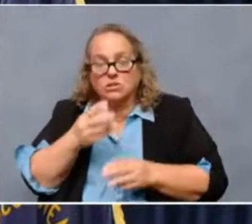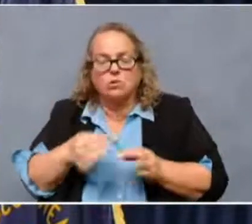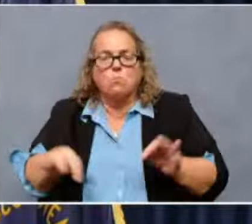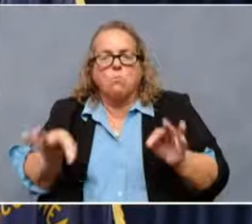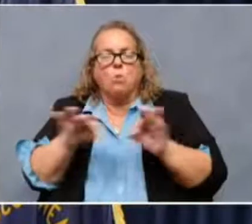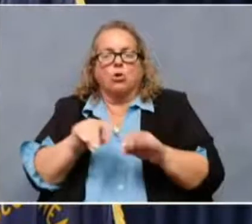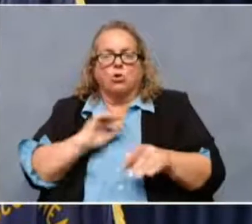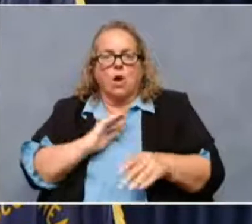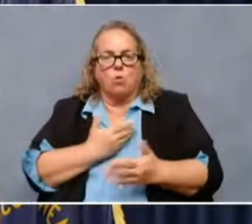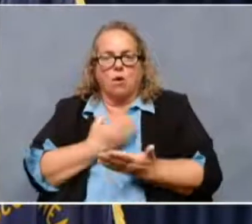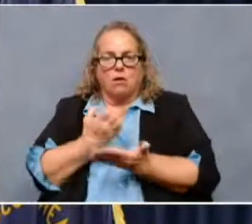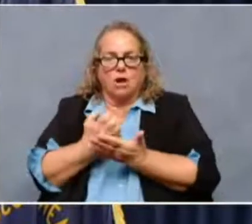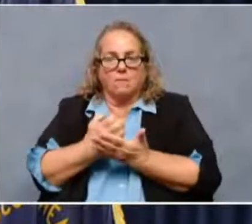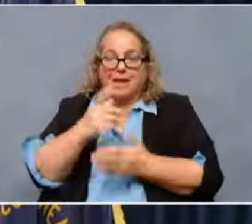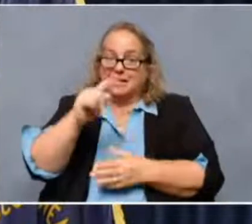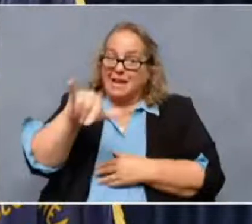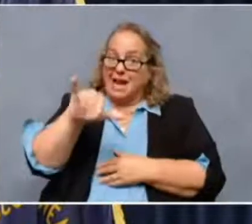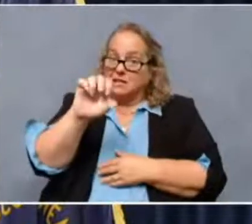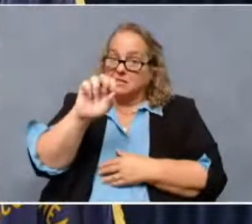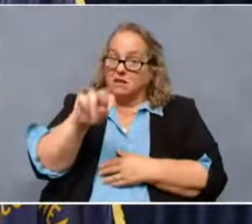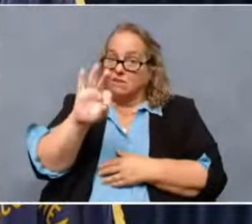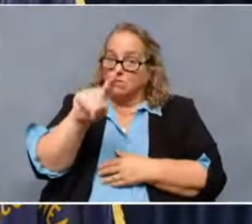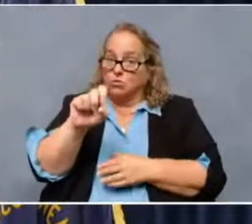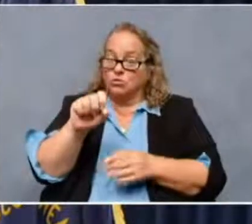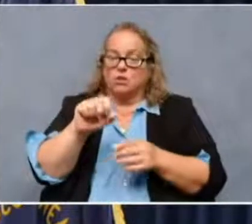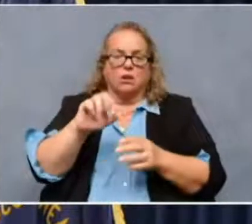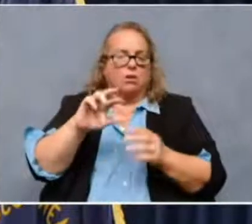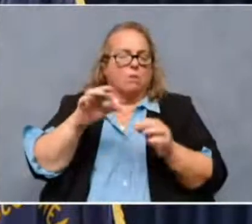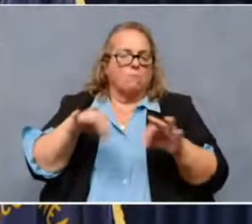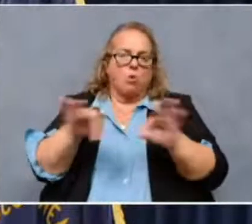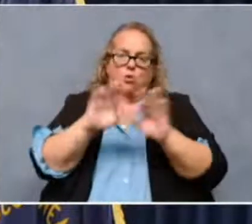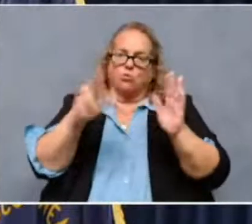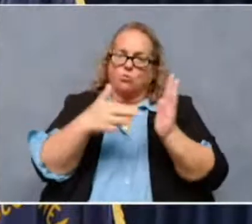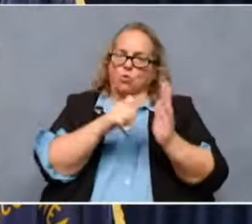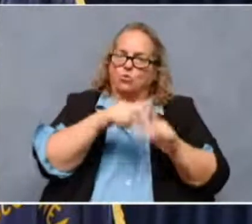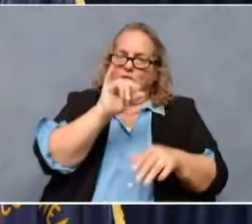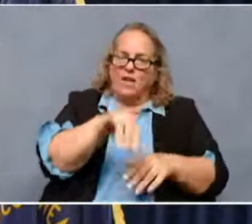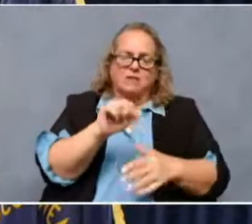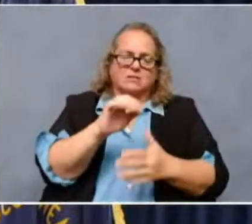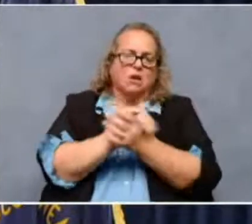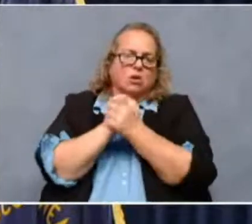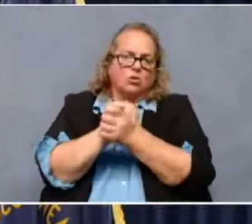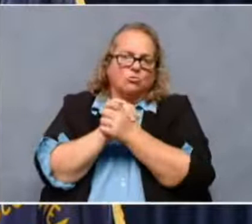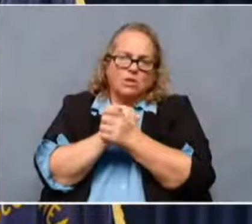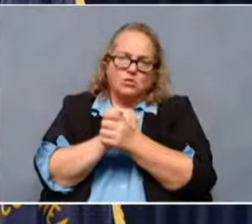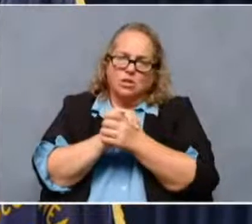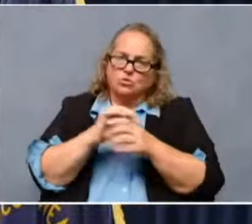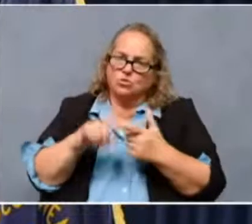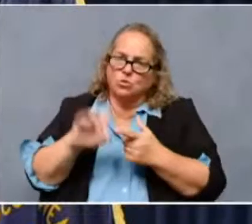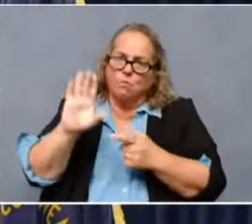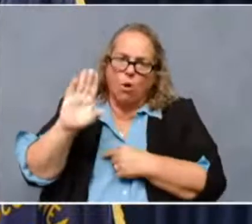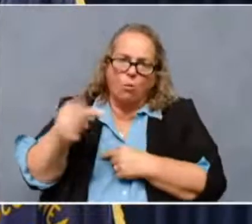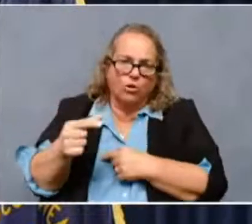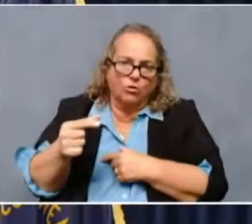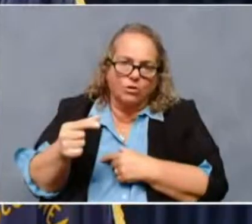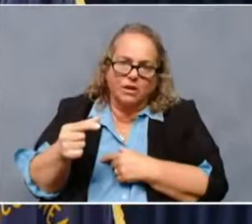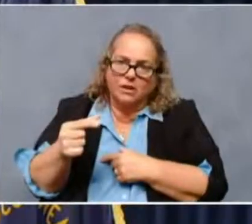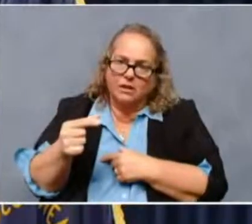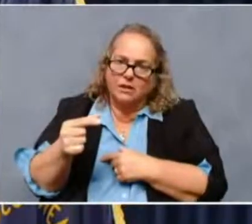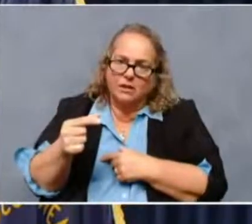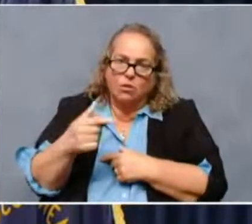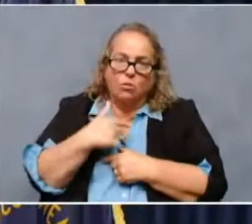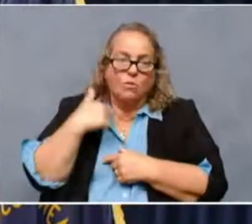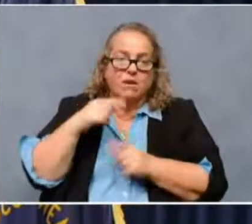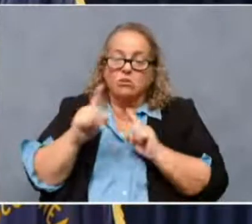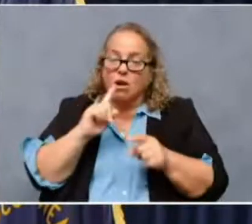very important role in that growth. So congratulations to Bowling Green. We talk about where we are right now and